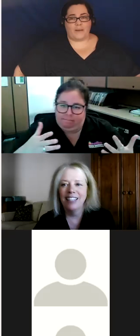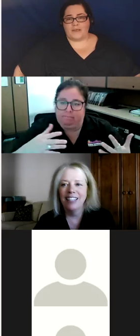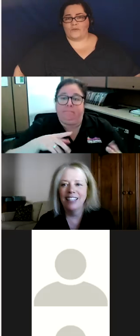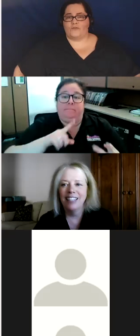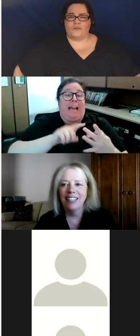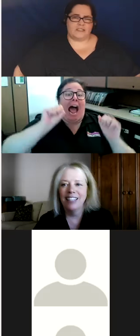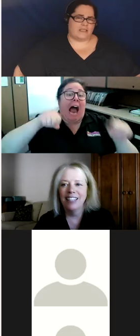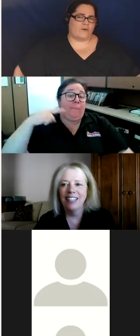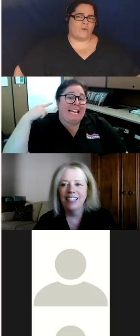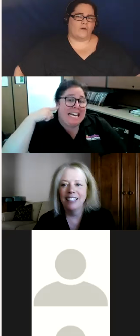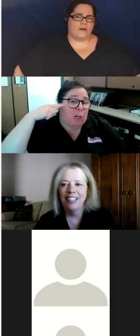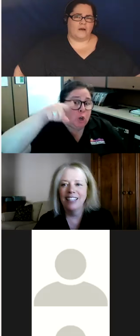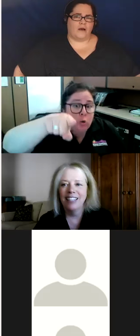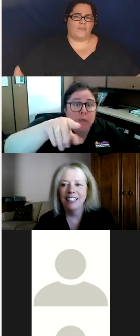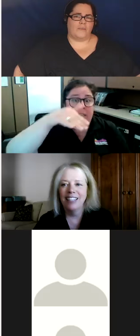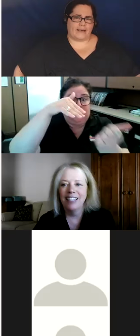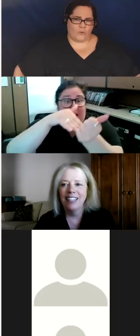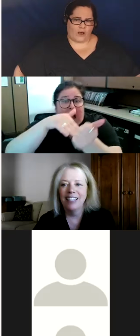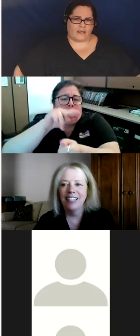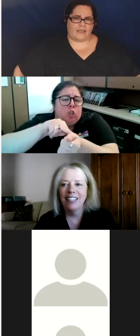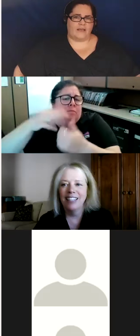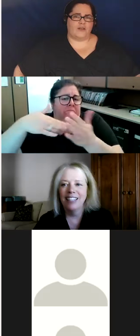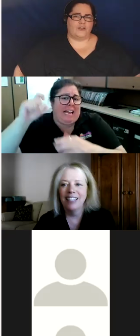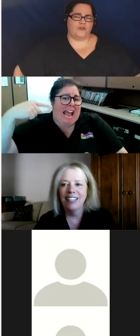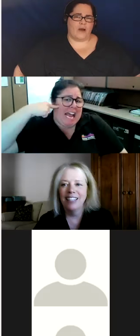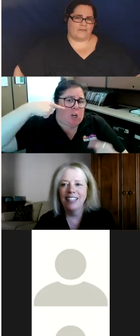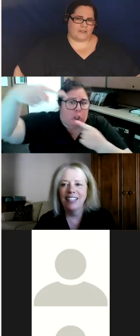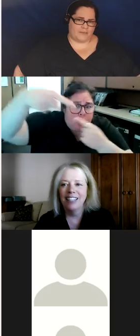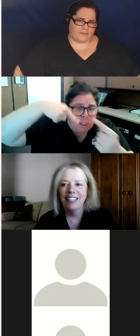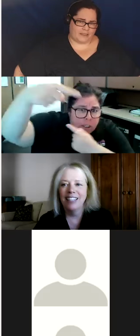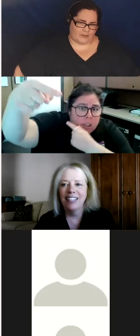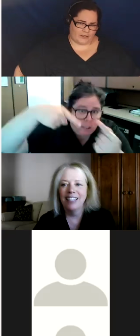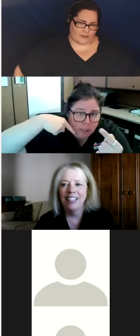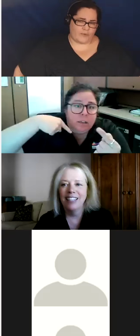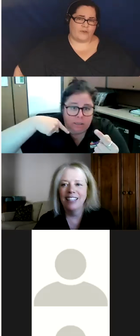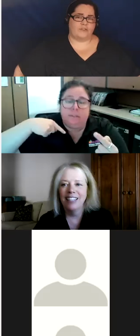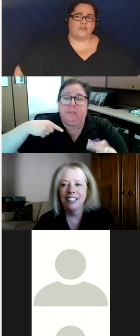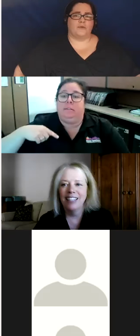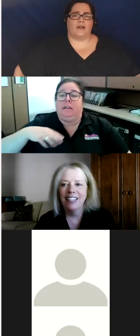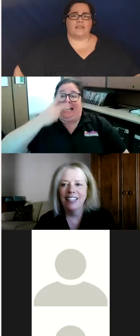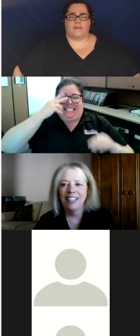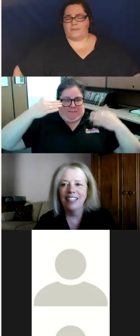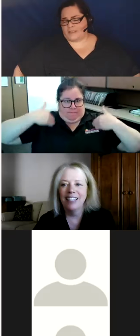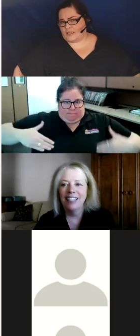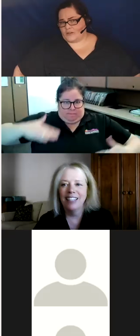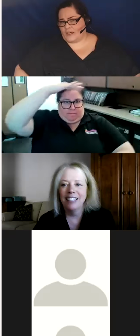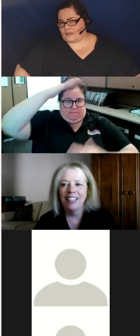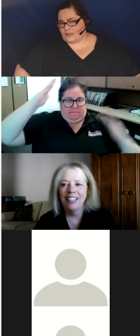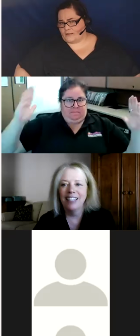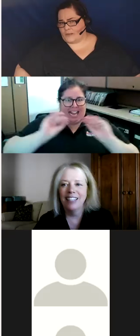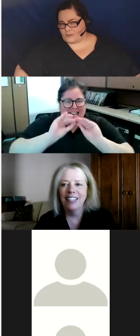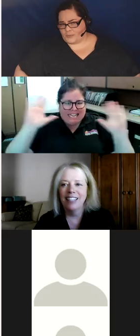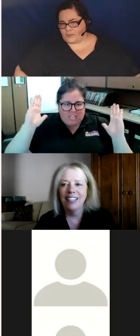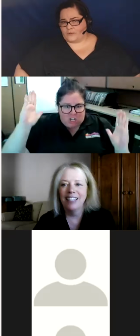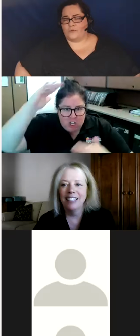be choppy or freezing or bad quality. You have to be able to hear the interpreter, and the interpreter has to be able to hear